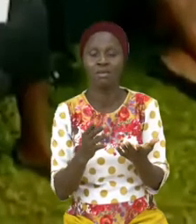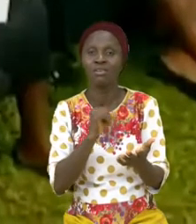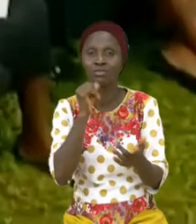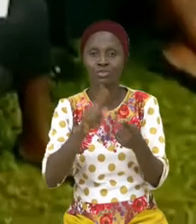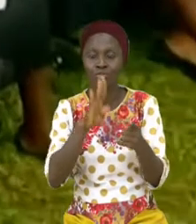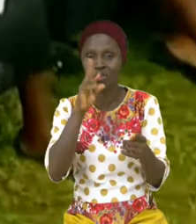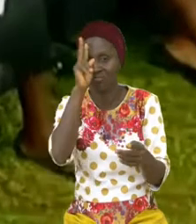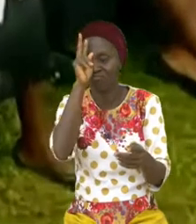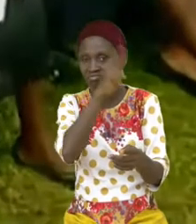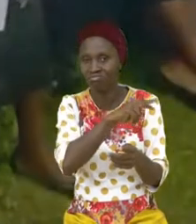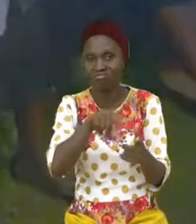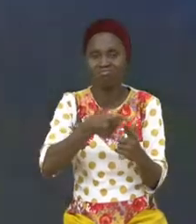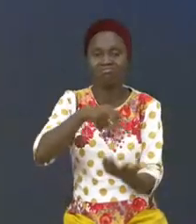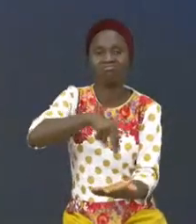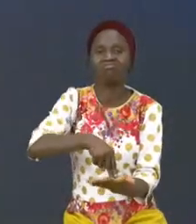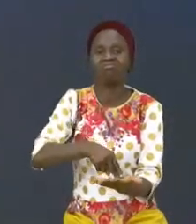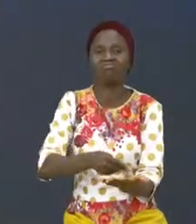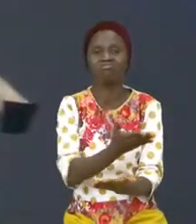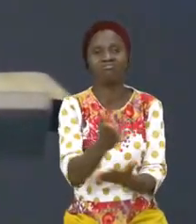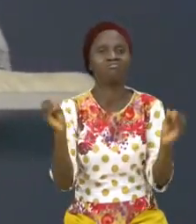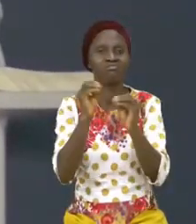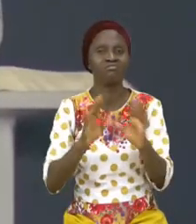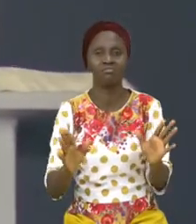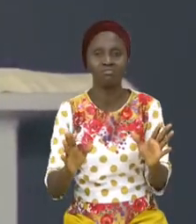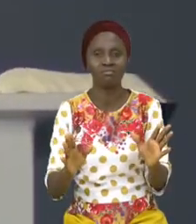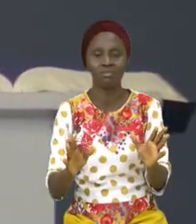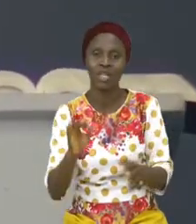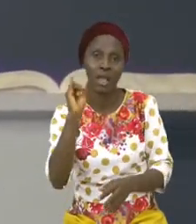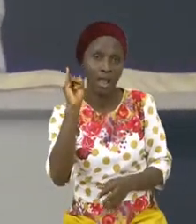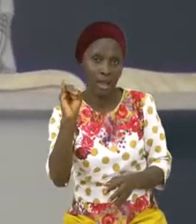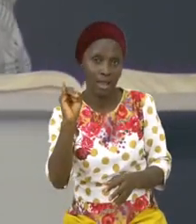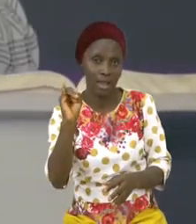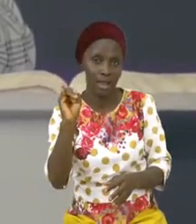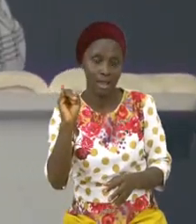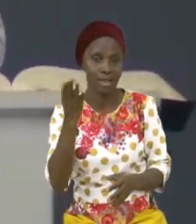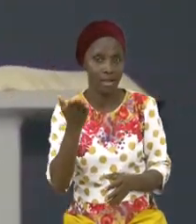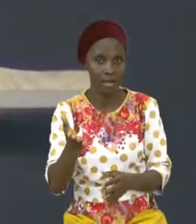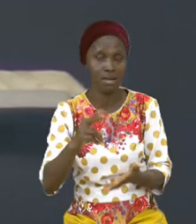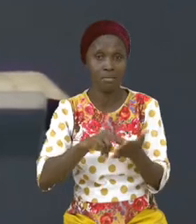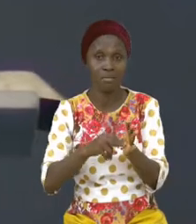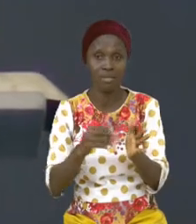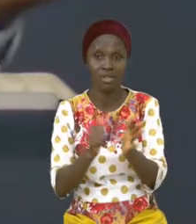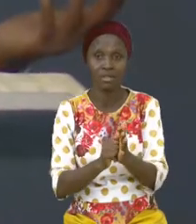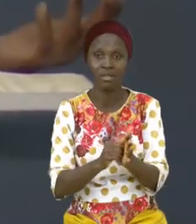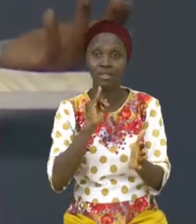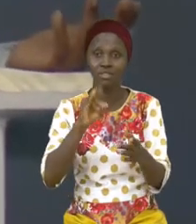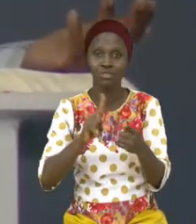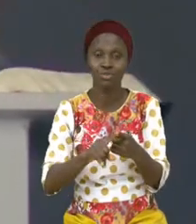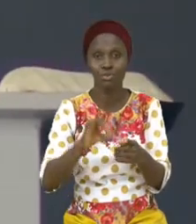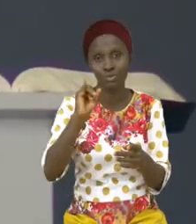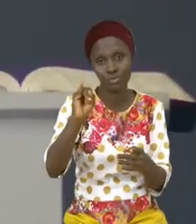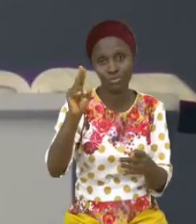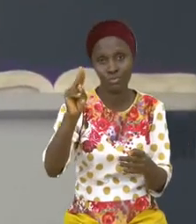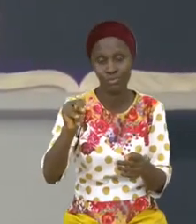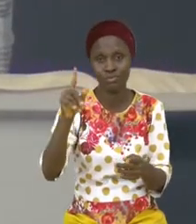and then i'm just standing there i there is to entreat the lord